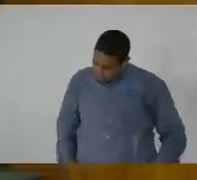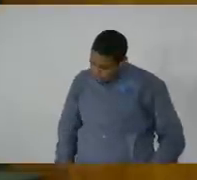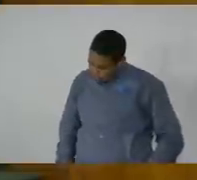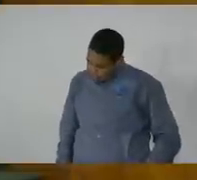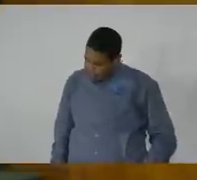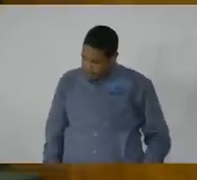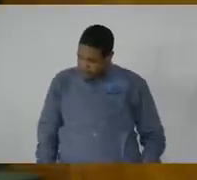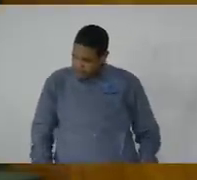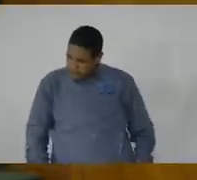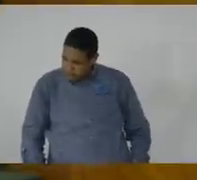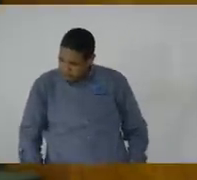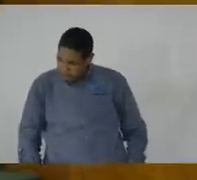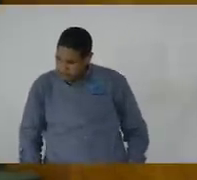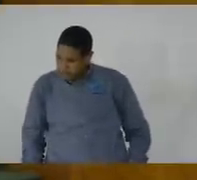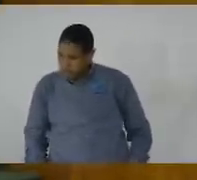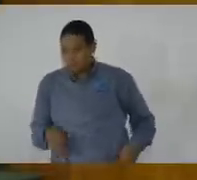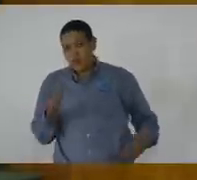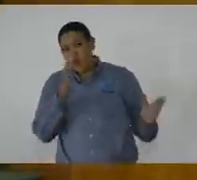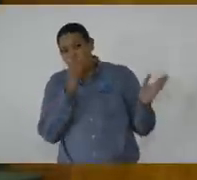Madam Speaker, I turn now to